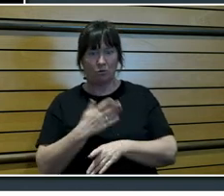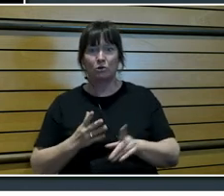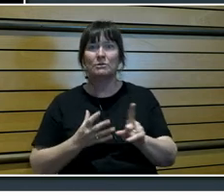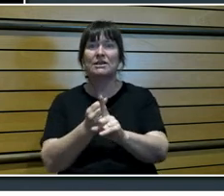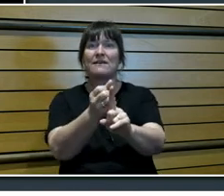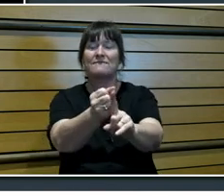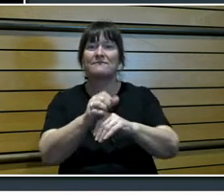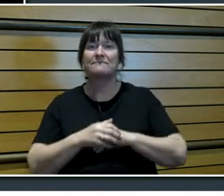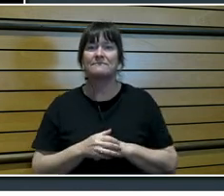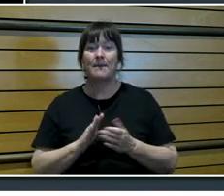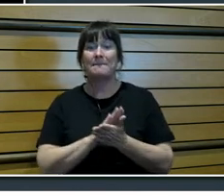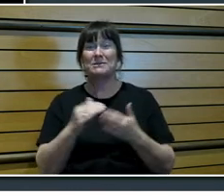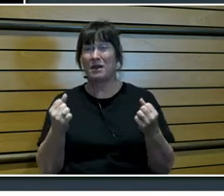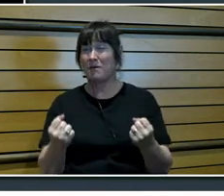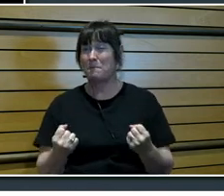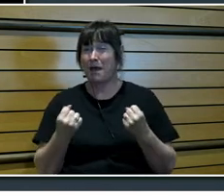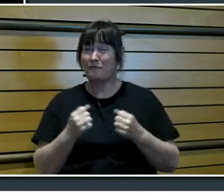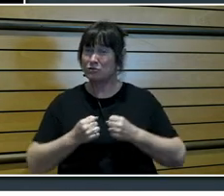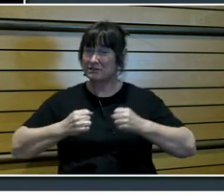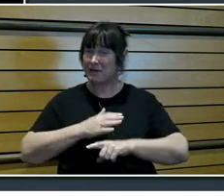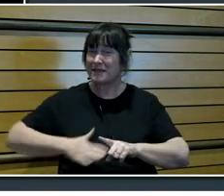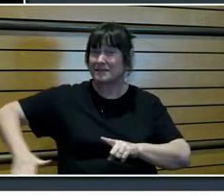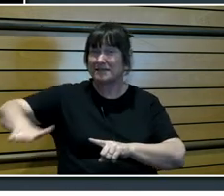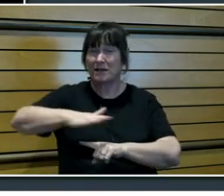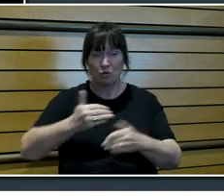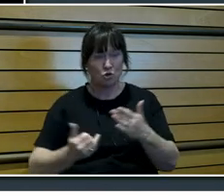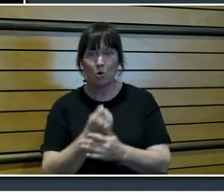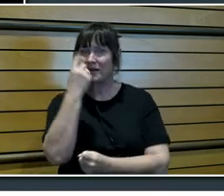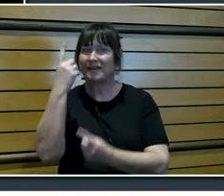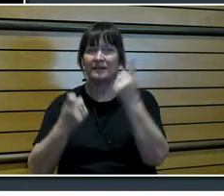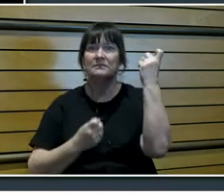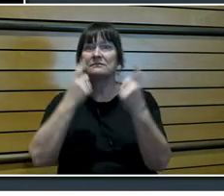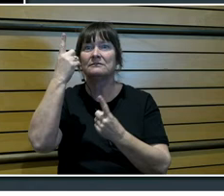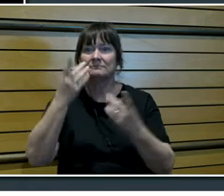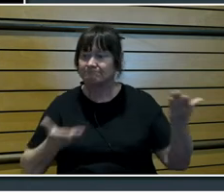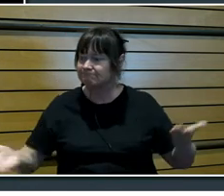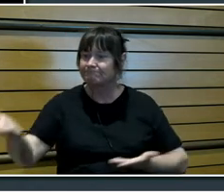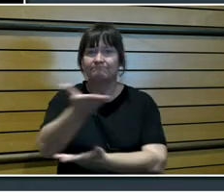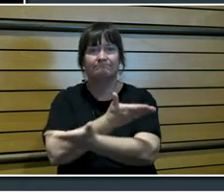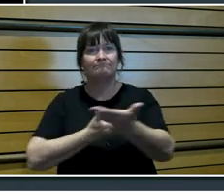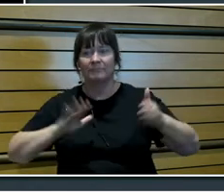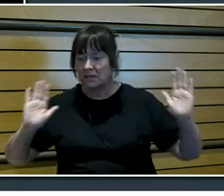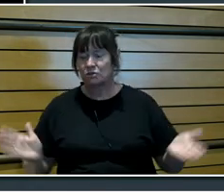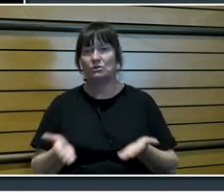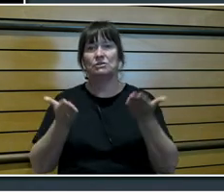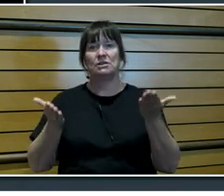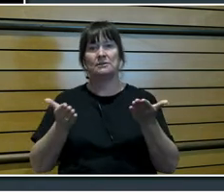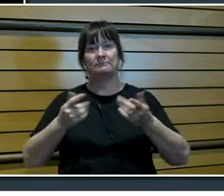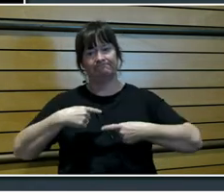We establish a powerful, empowering space where new ideas are created, nurtured, and